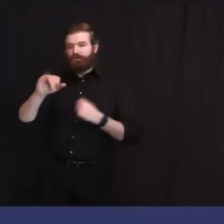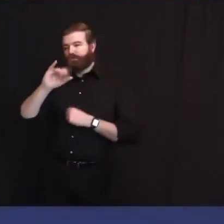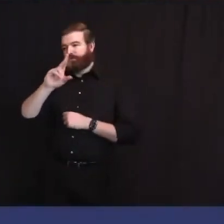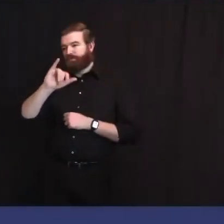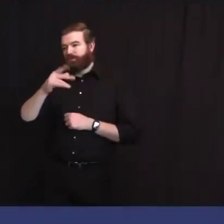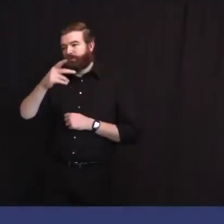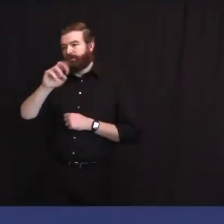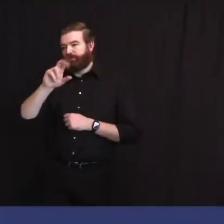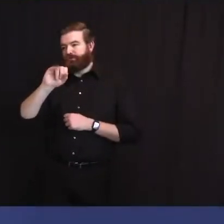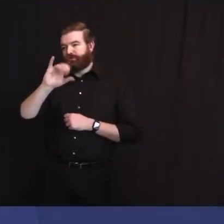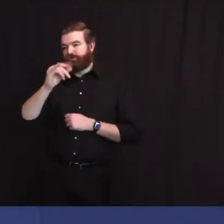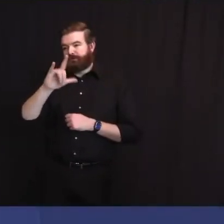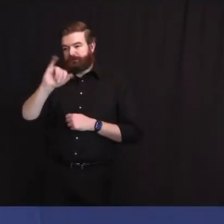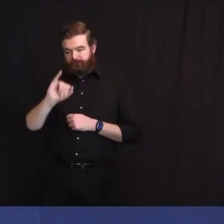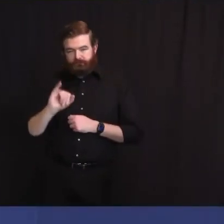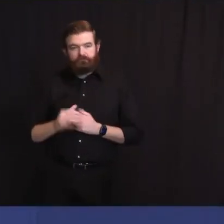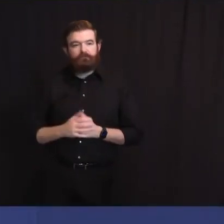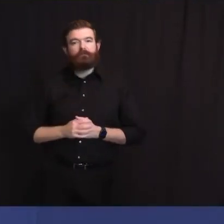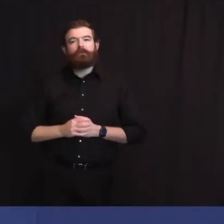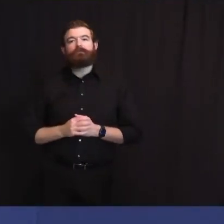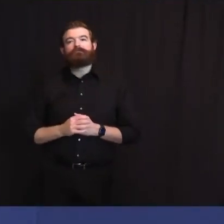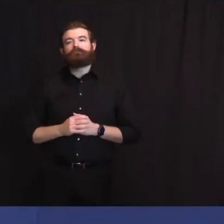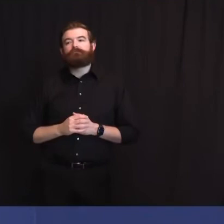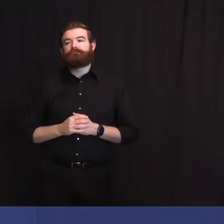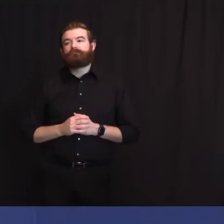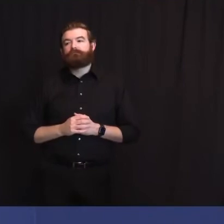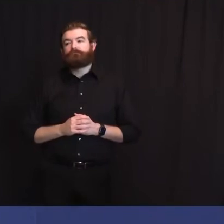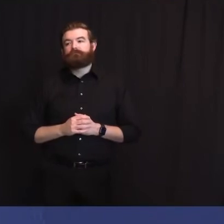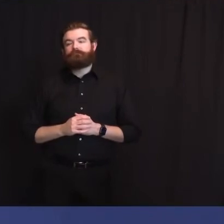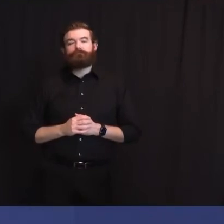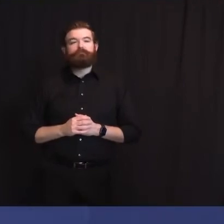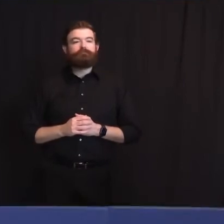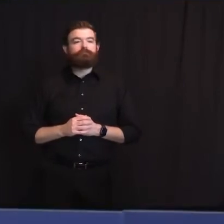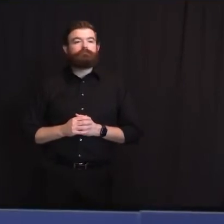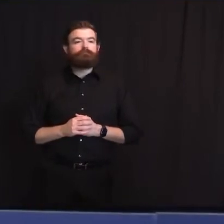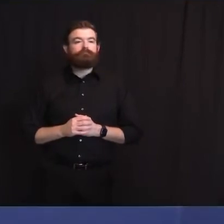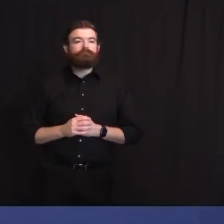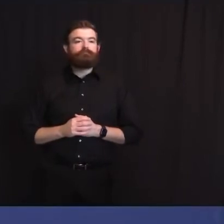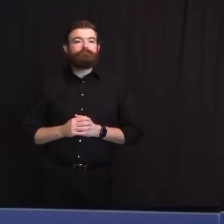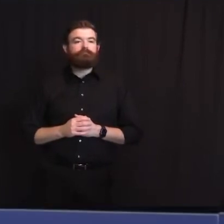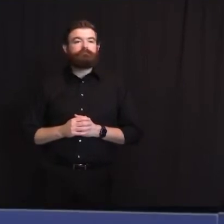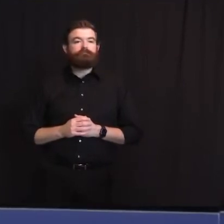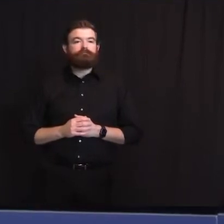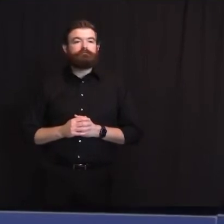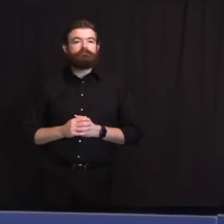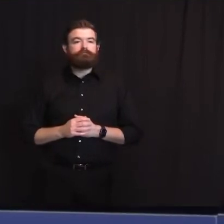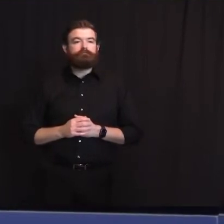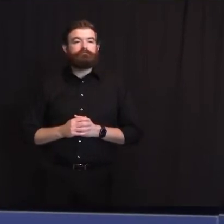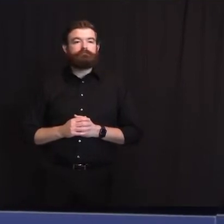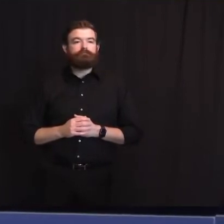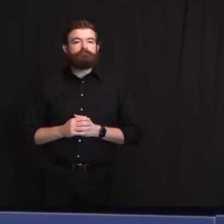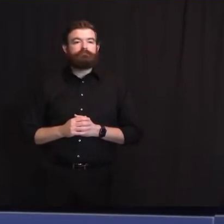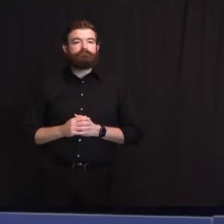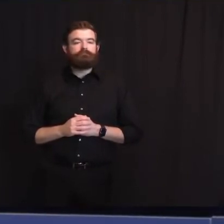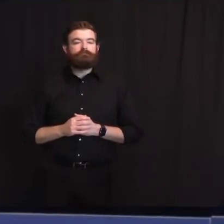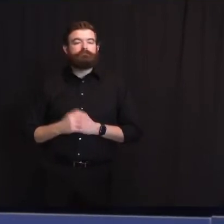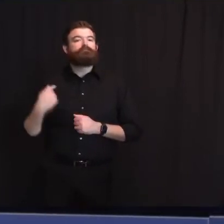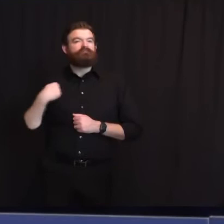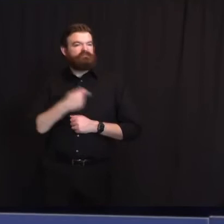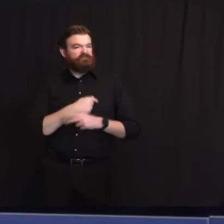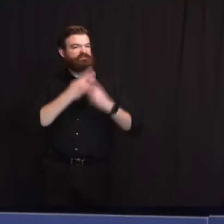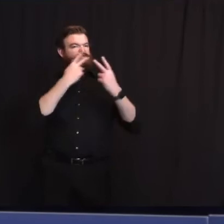and good afternoon. This morning we had the opportunity to visit the mega site in the Morristown Mall in Burlington County.